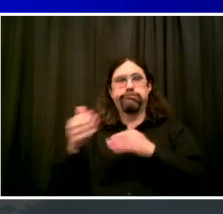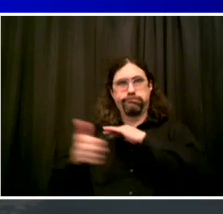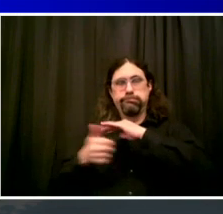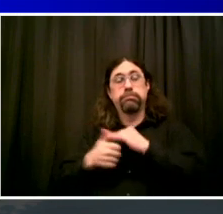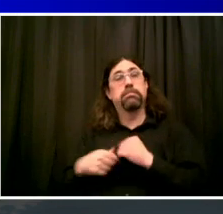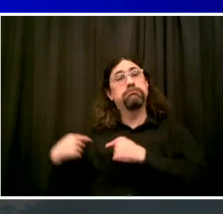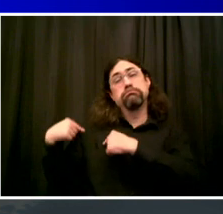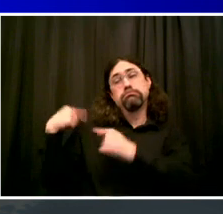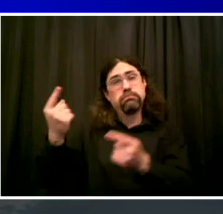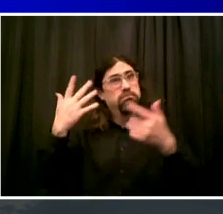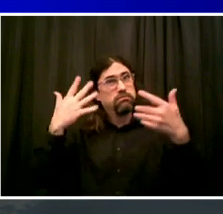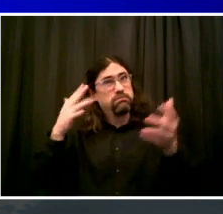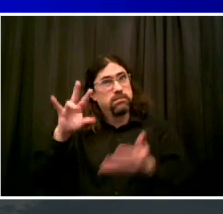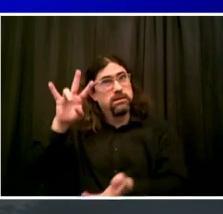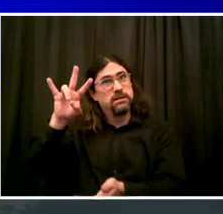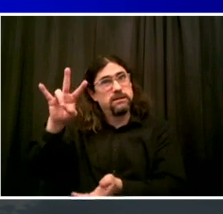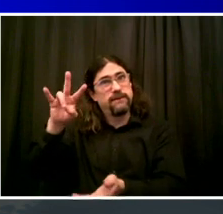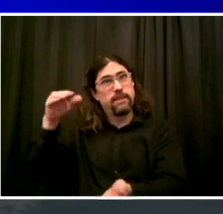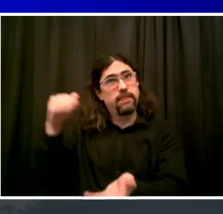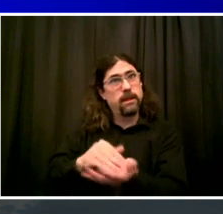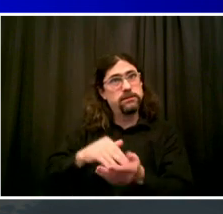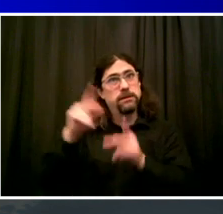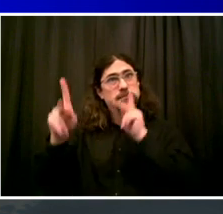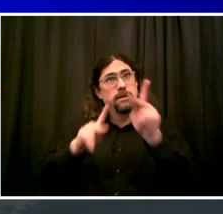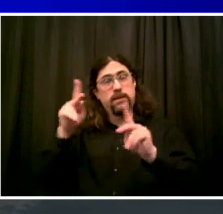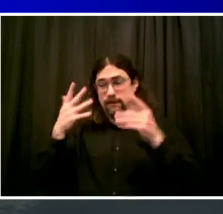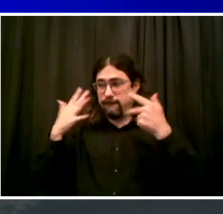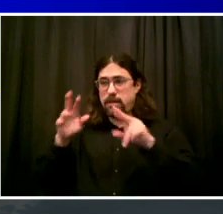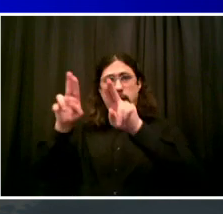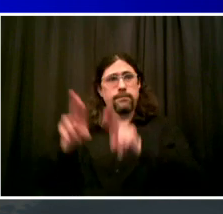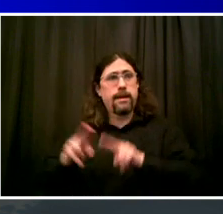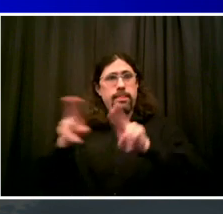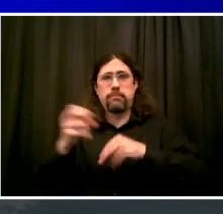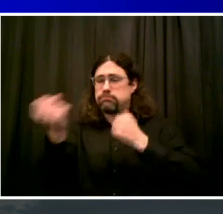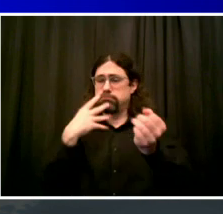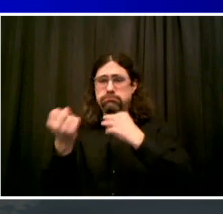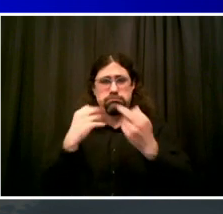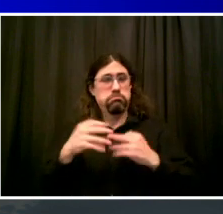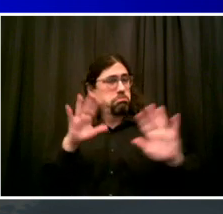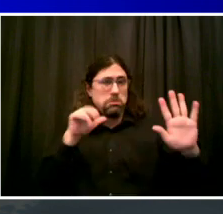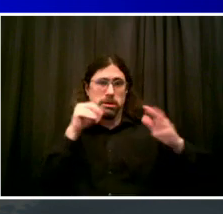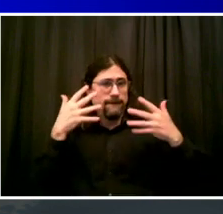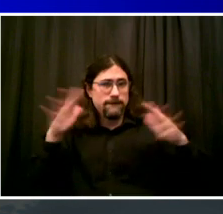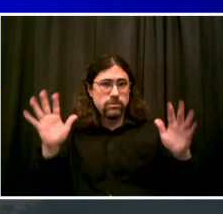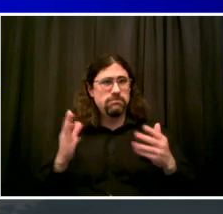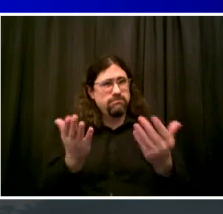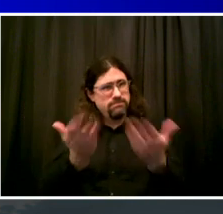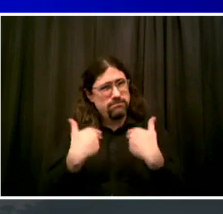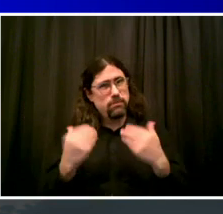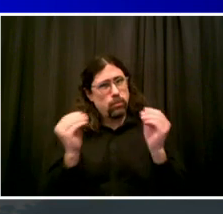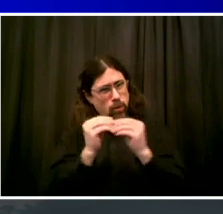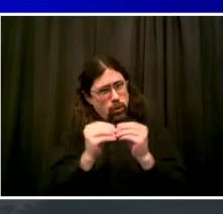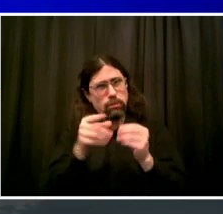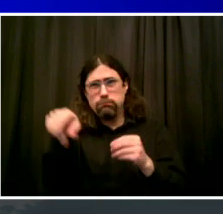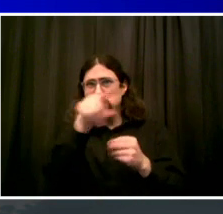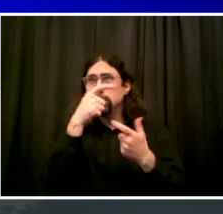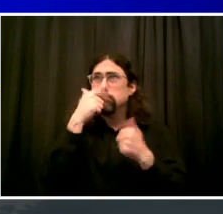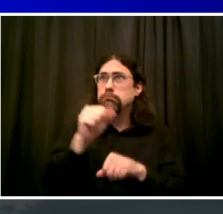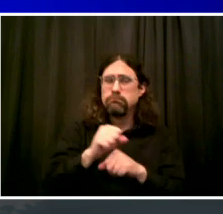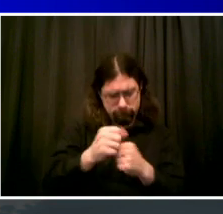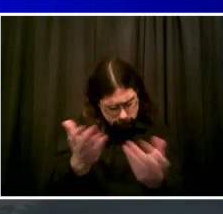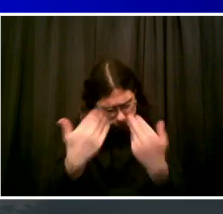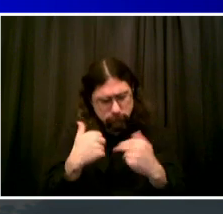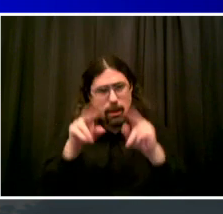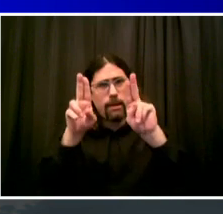said, we're starting with a certain number, but this effort is going to grow out. Easily could take us to the 5,000 to 10,000